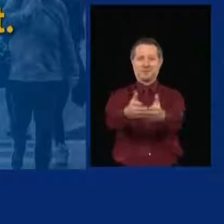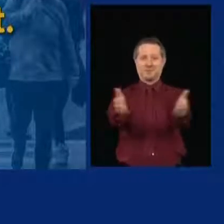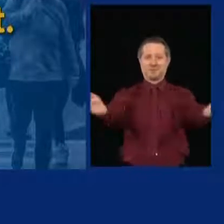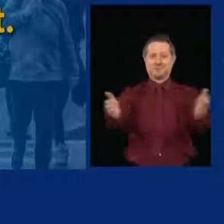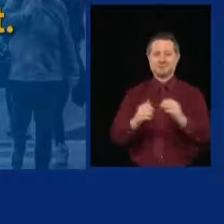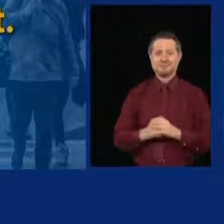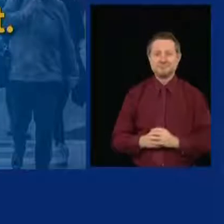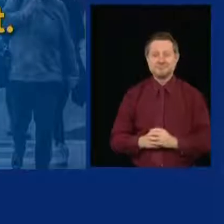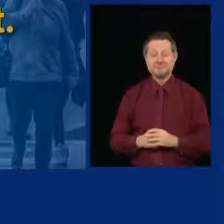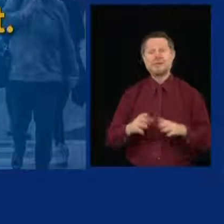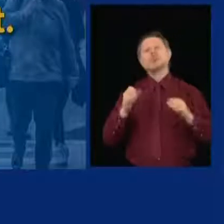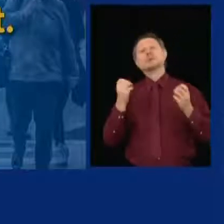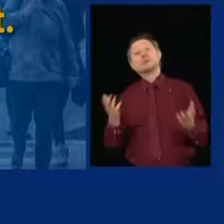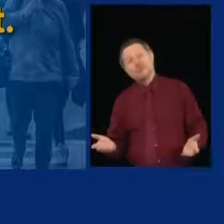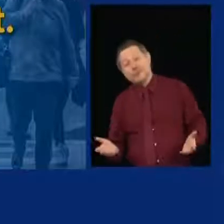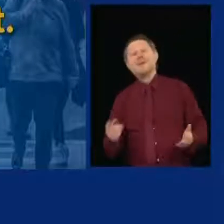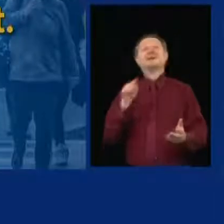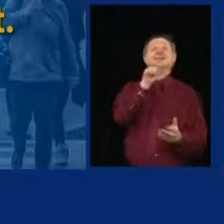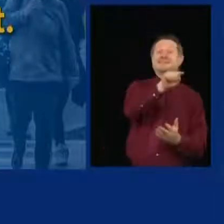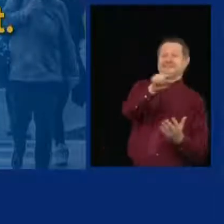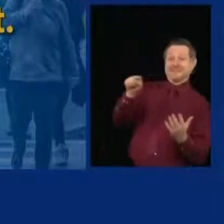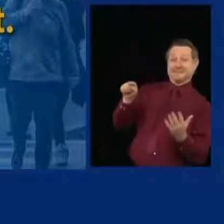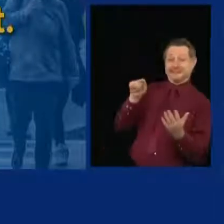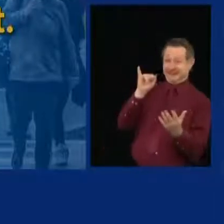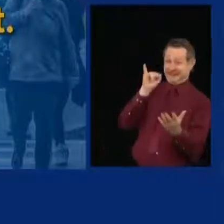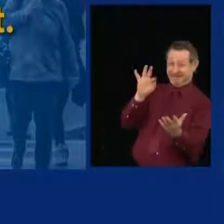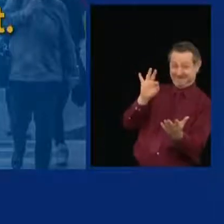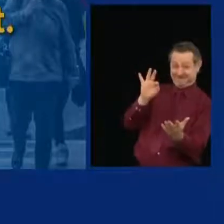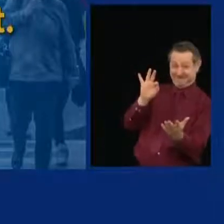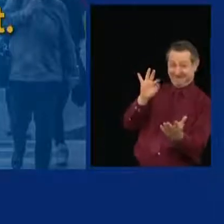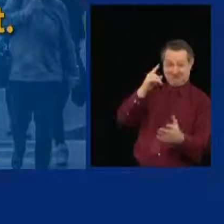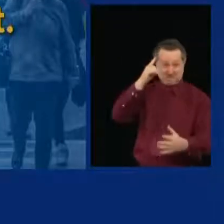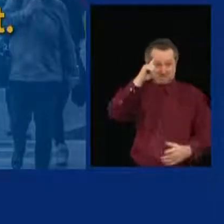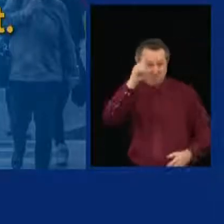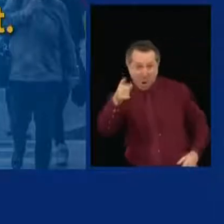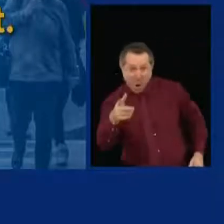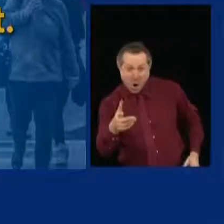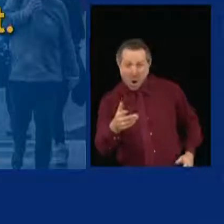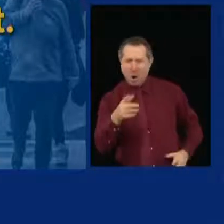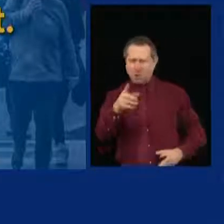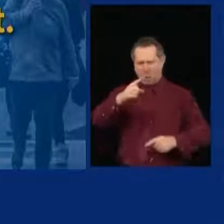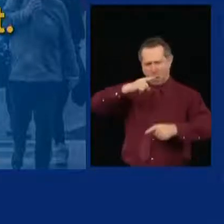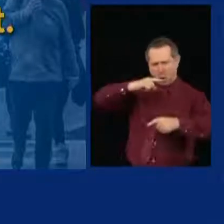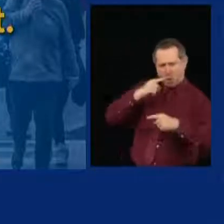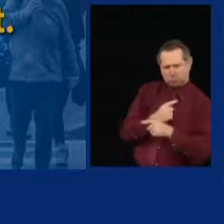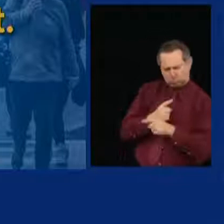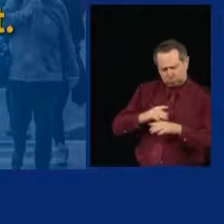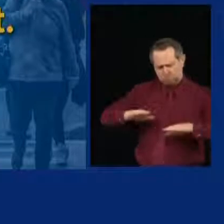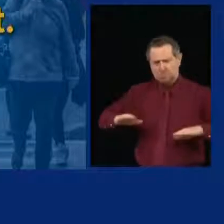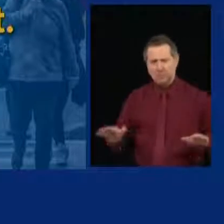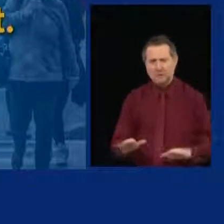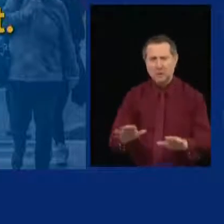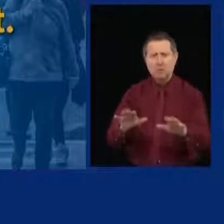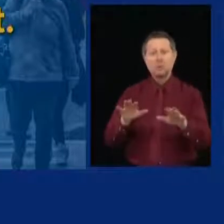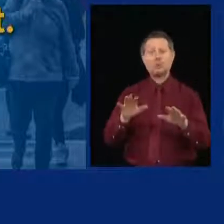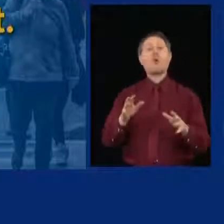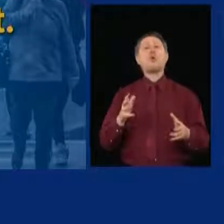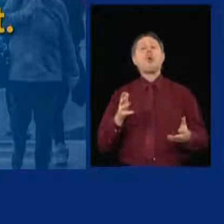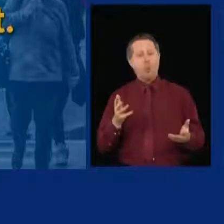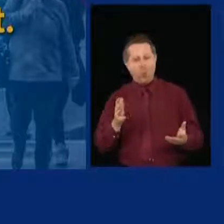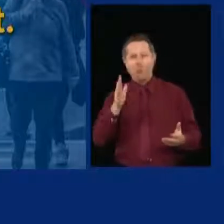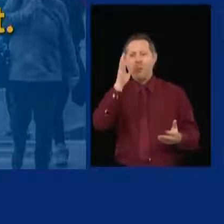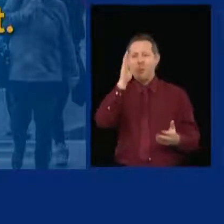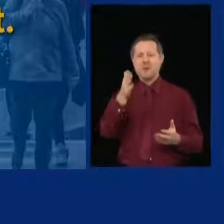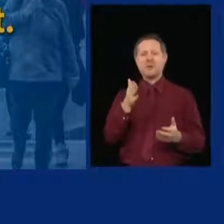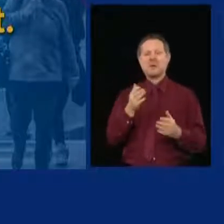So, if people are smart, then yes, you will see some increase in